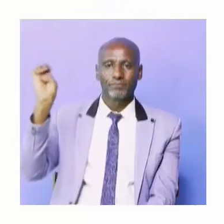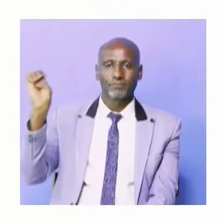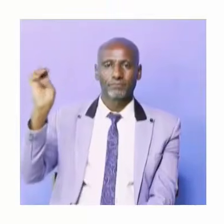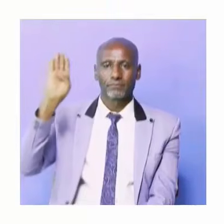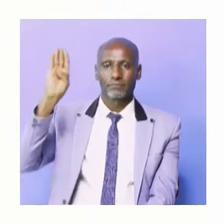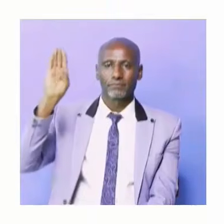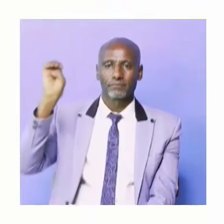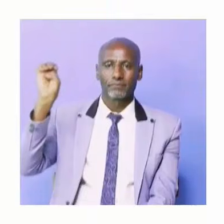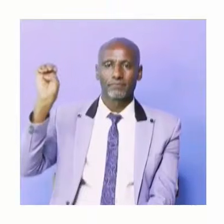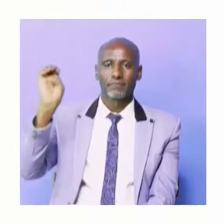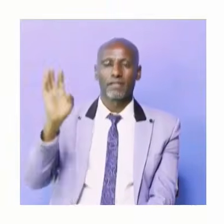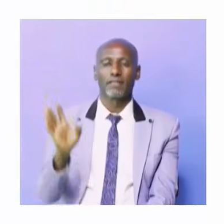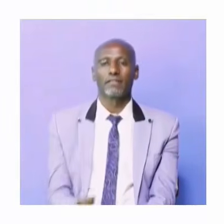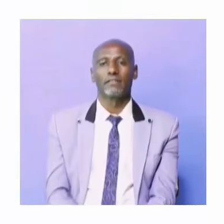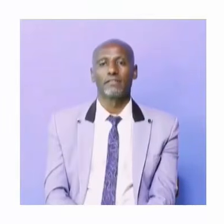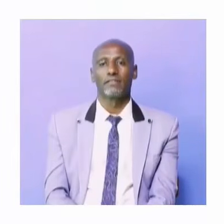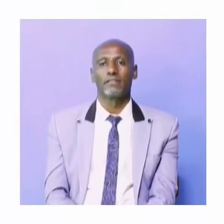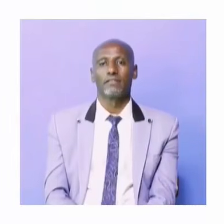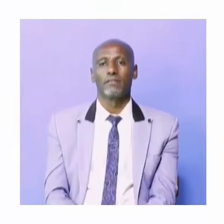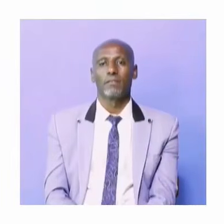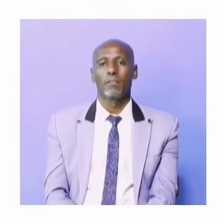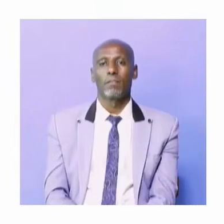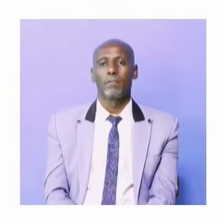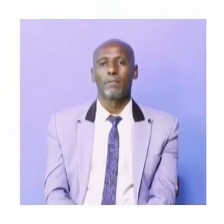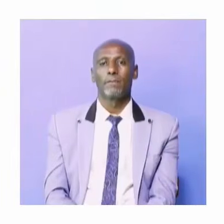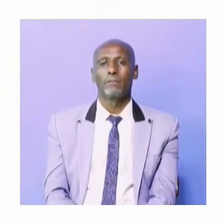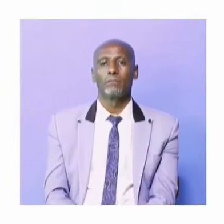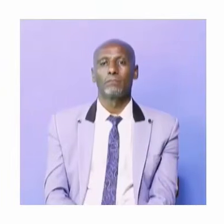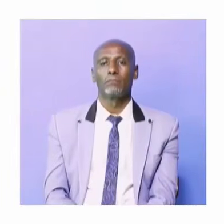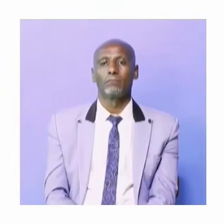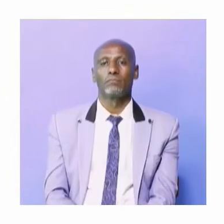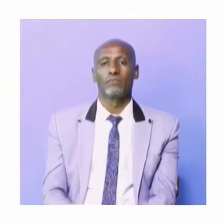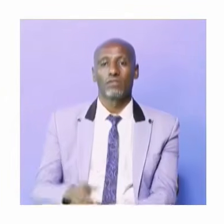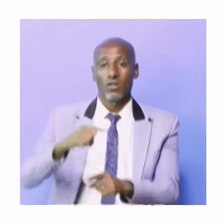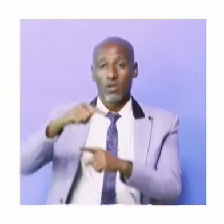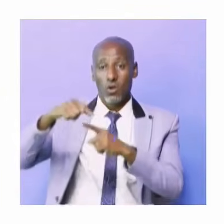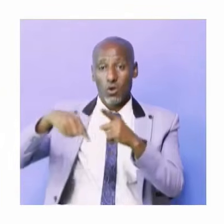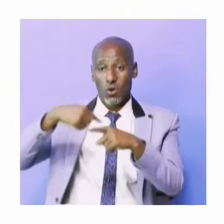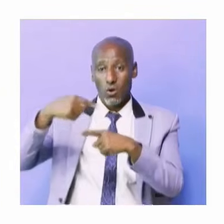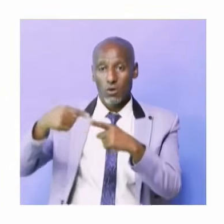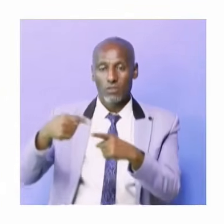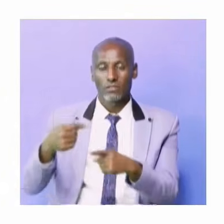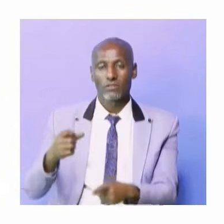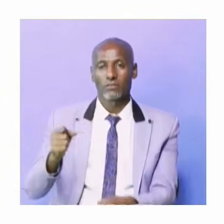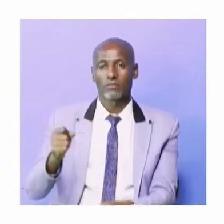all right? A baby goes